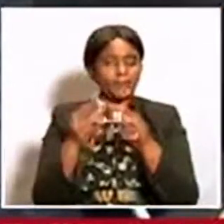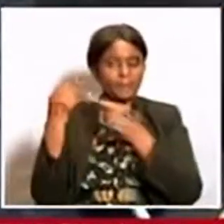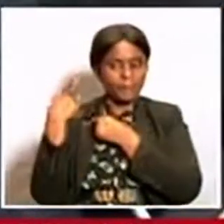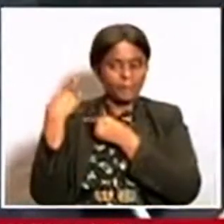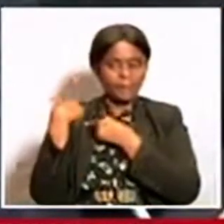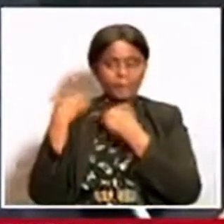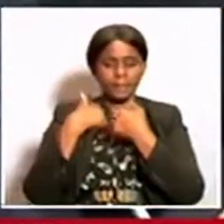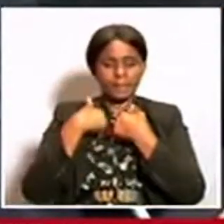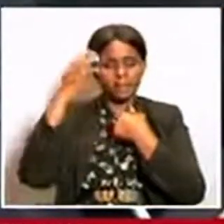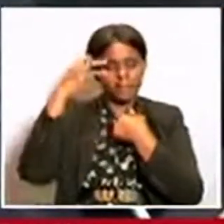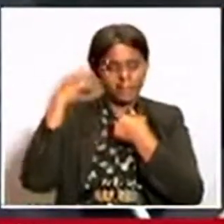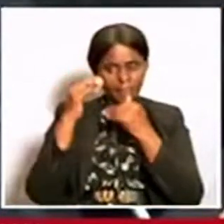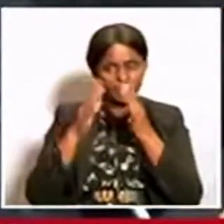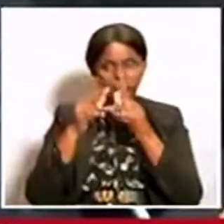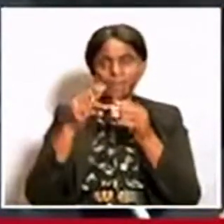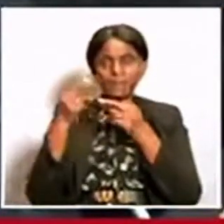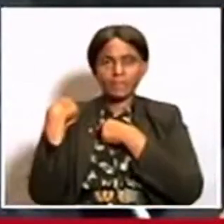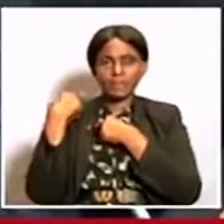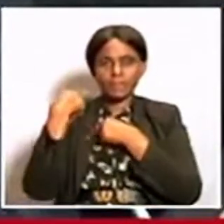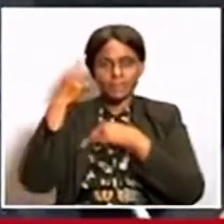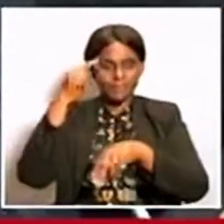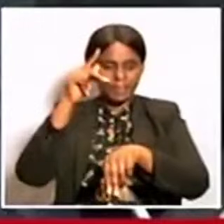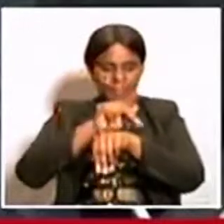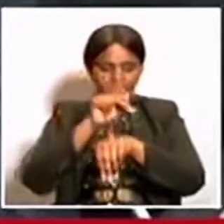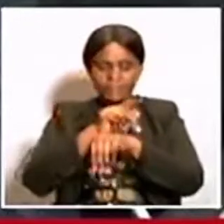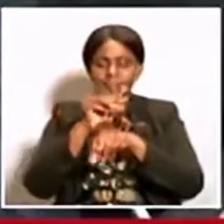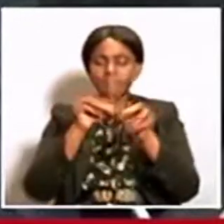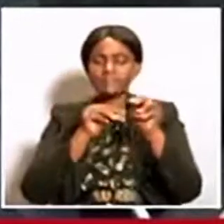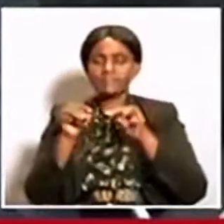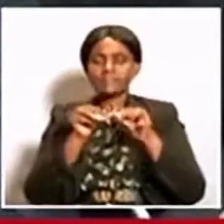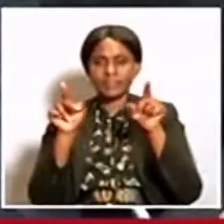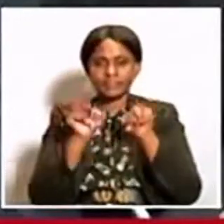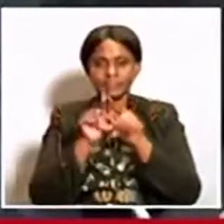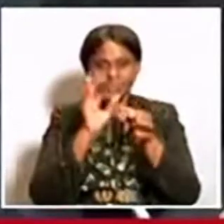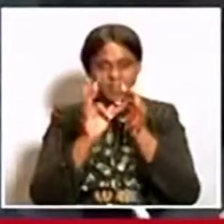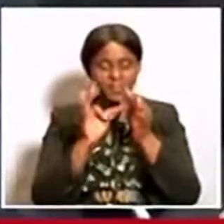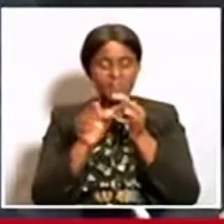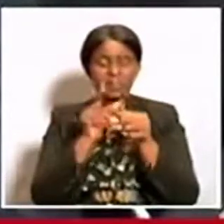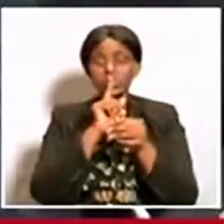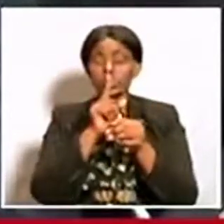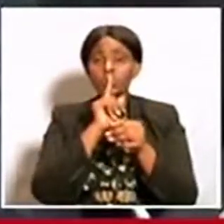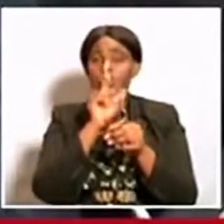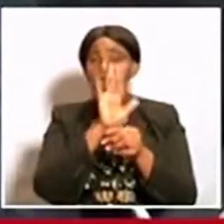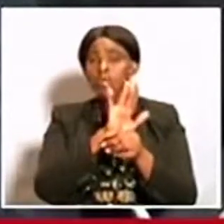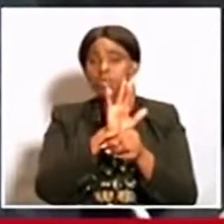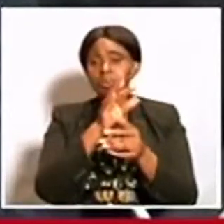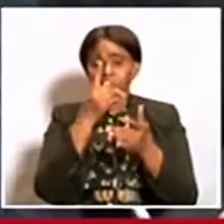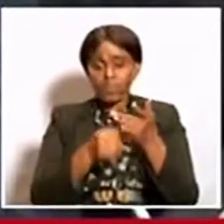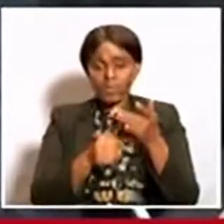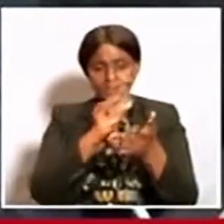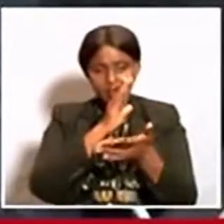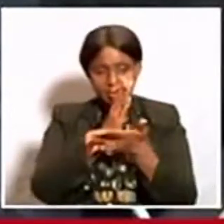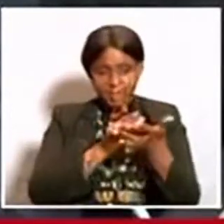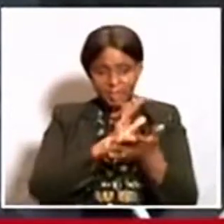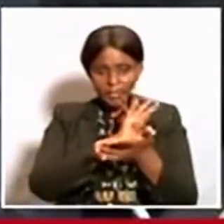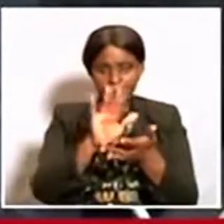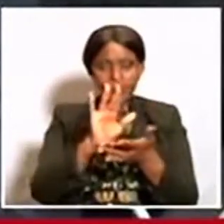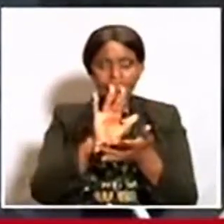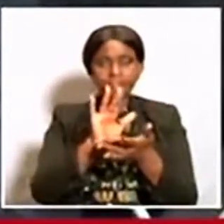responsible for project management, and if so, what are some of the